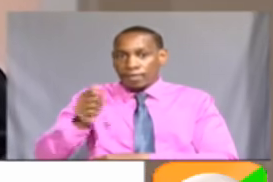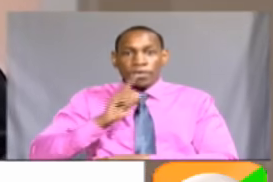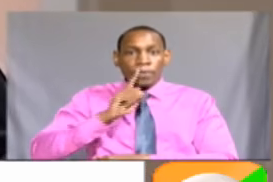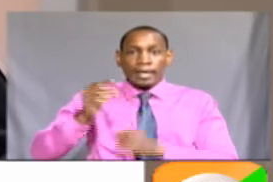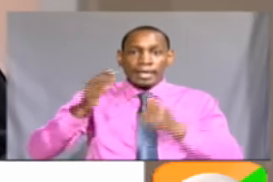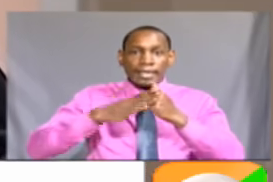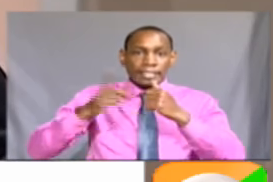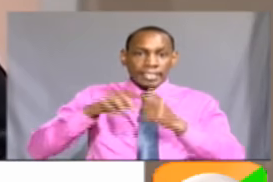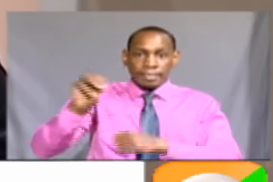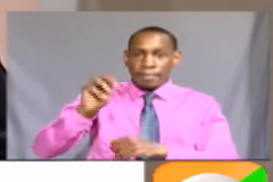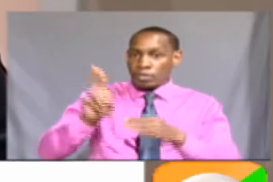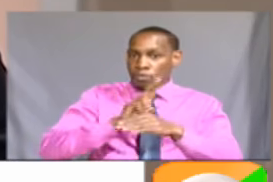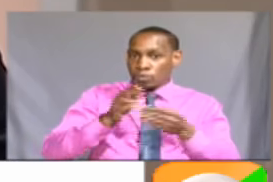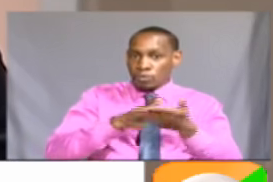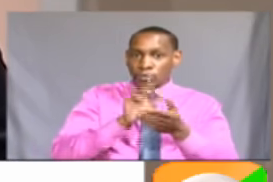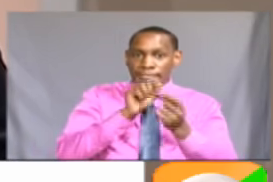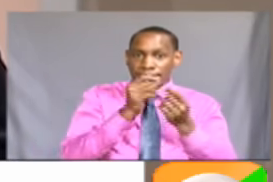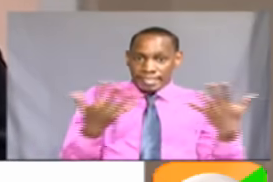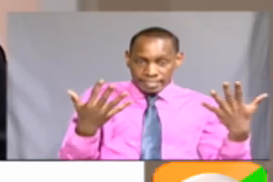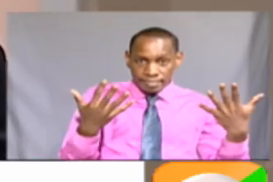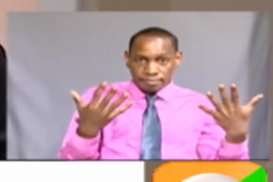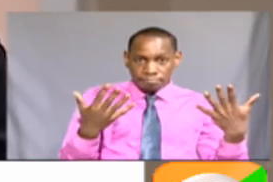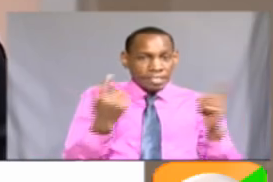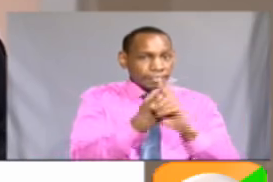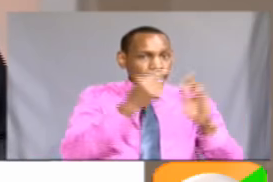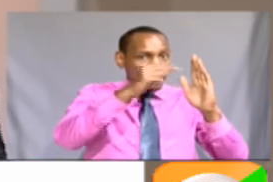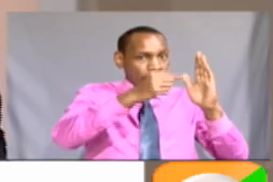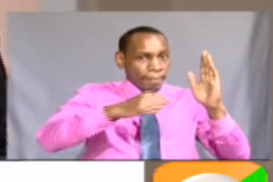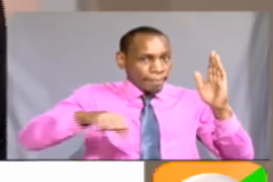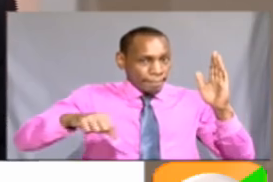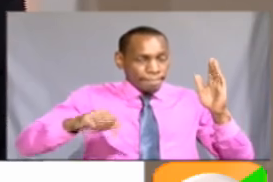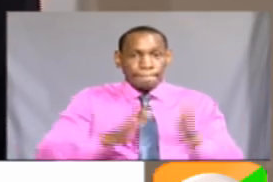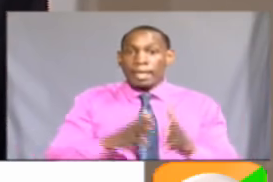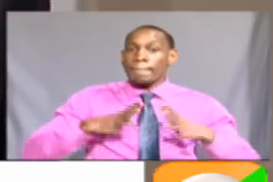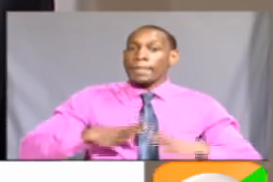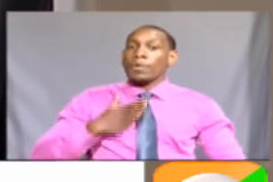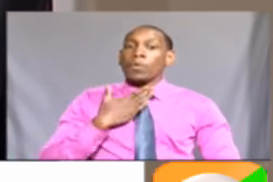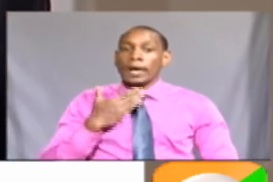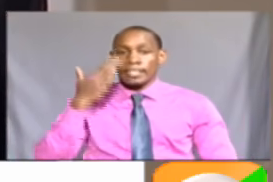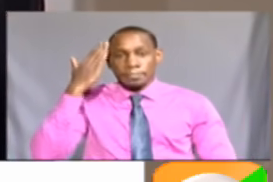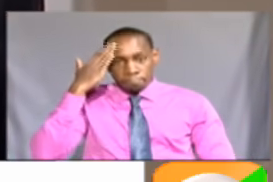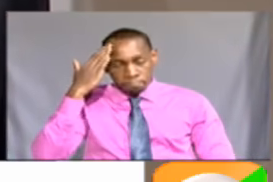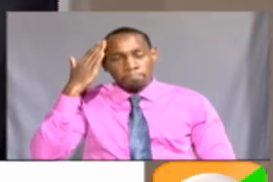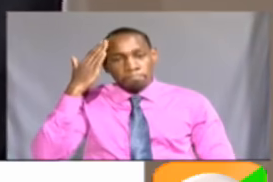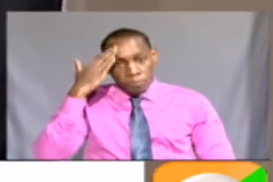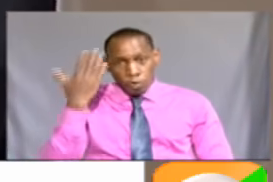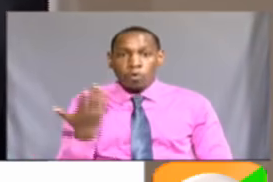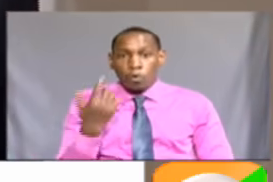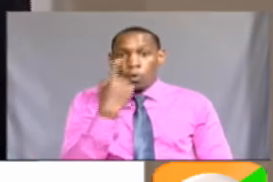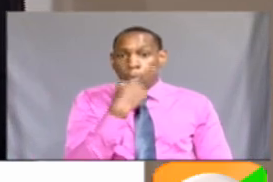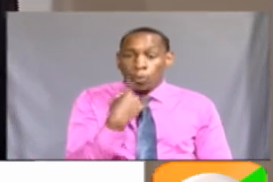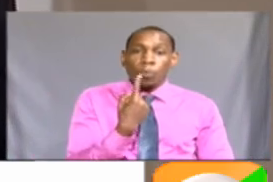196 million shillings spent on test kits, and so on and so forth. People would want to know, I mean, from